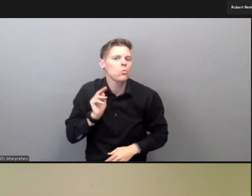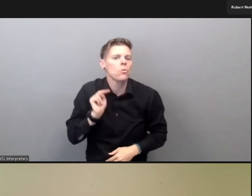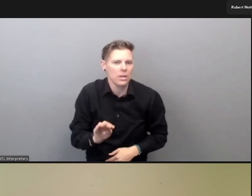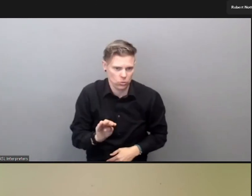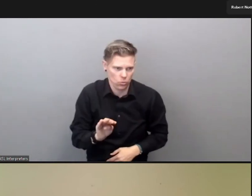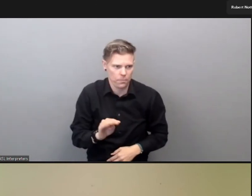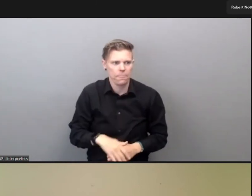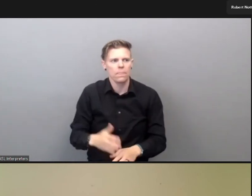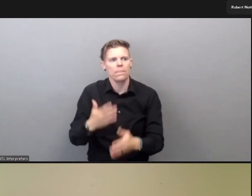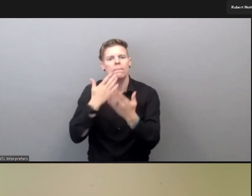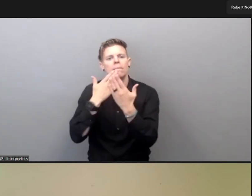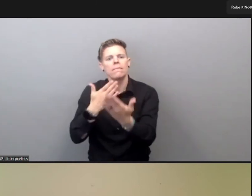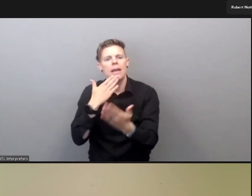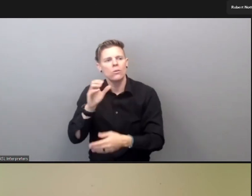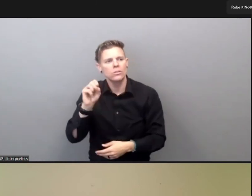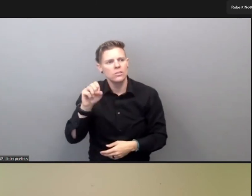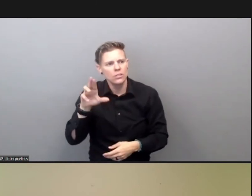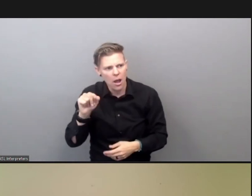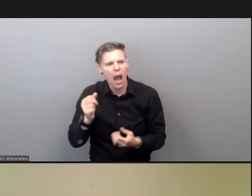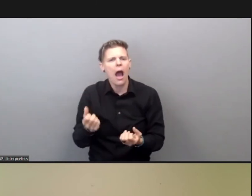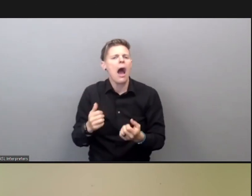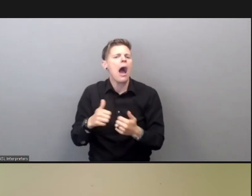job openings right now? Was it 80,000?